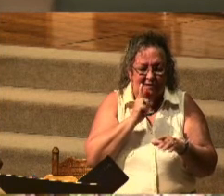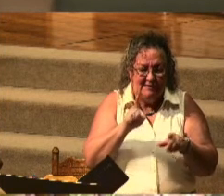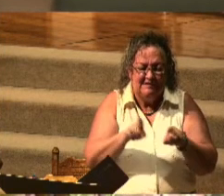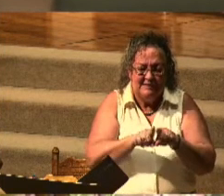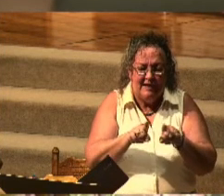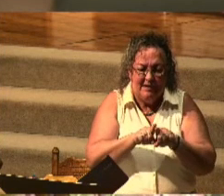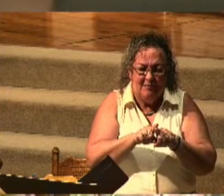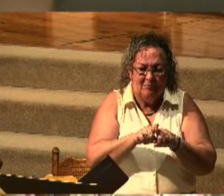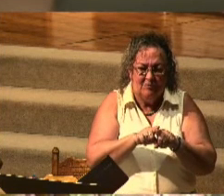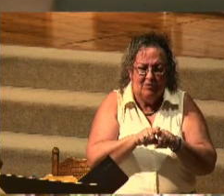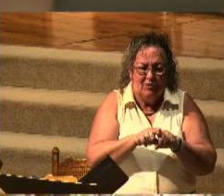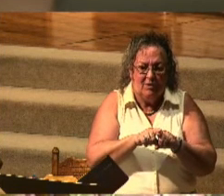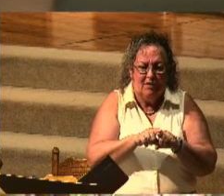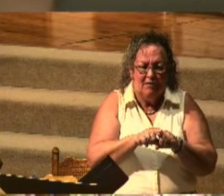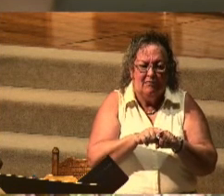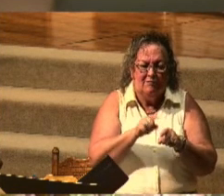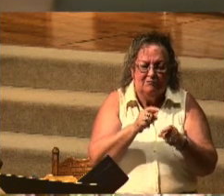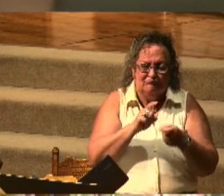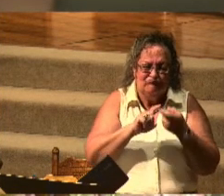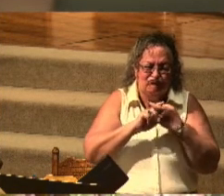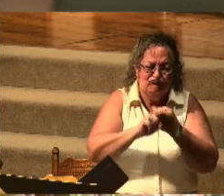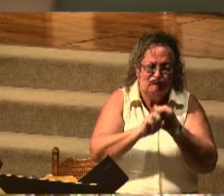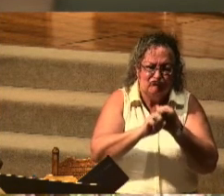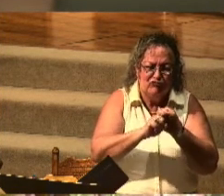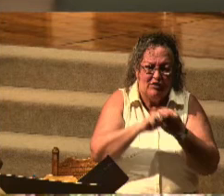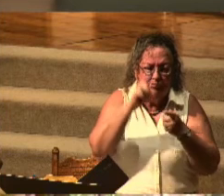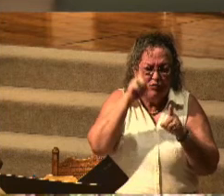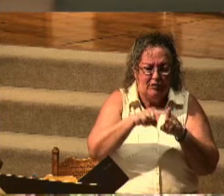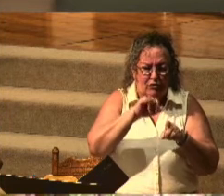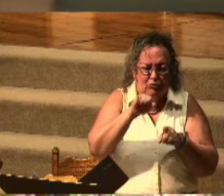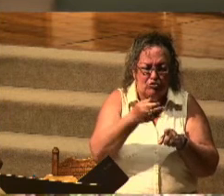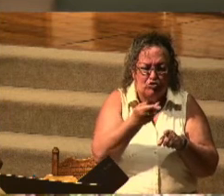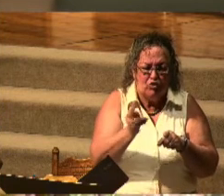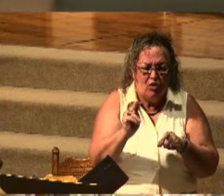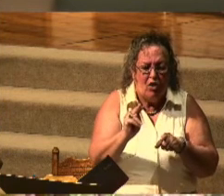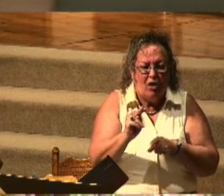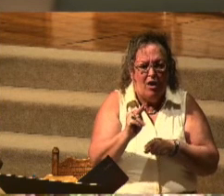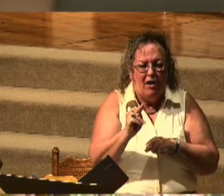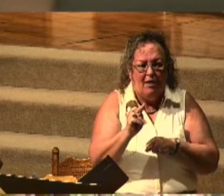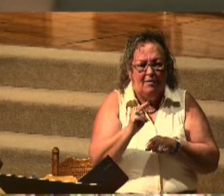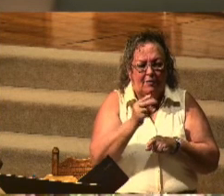dear friend, Brother John, Sr. But John was ready.